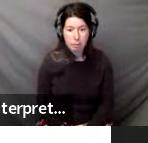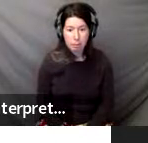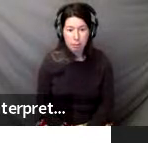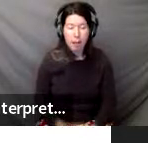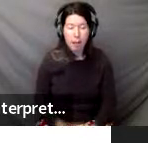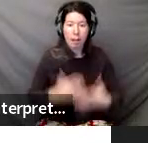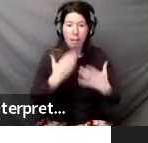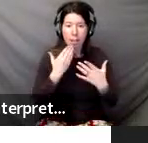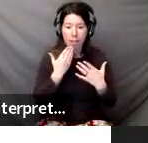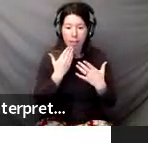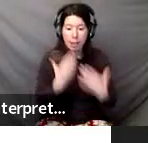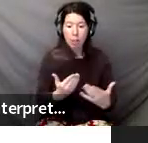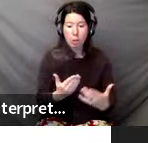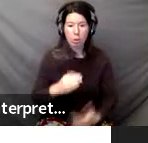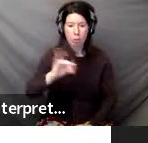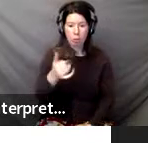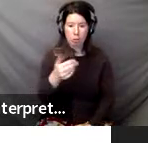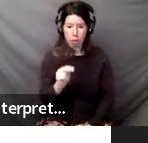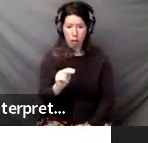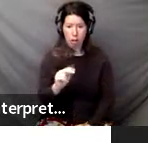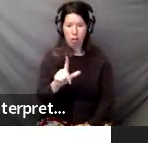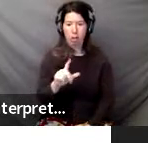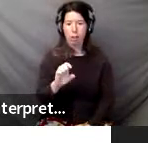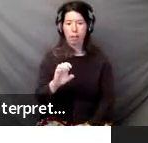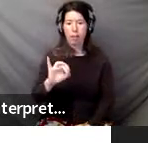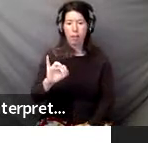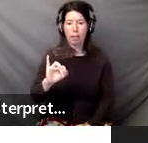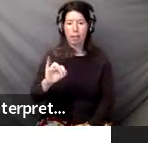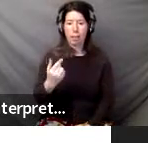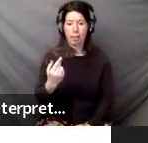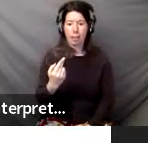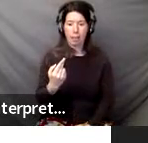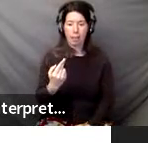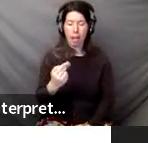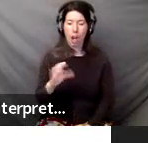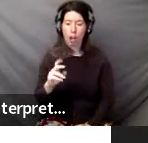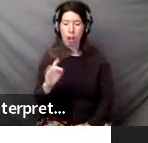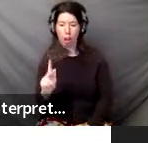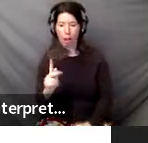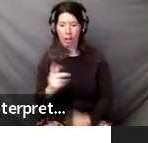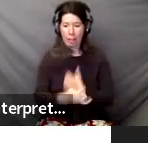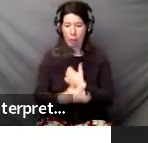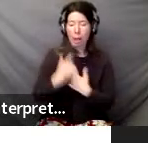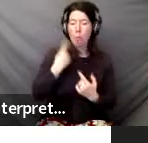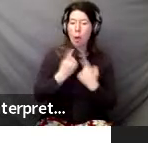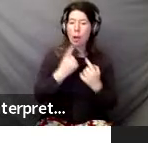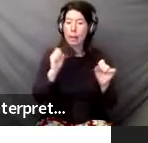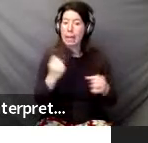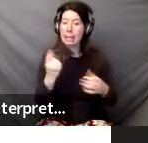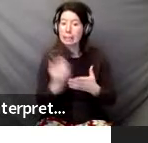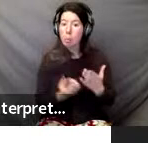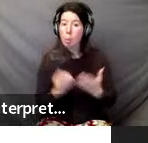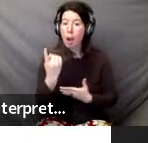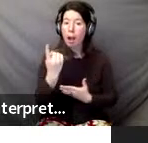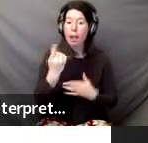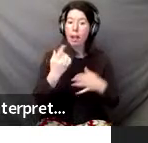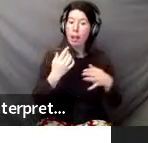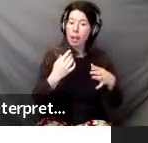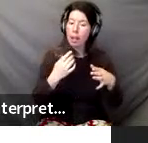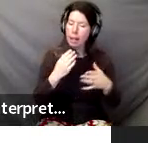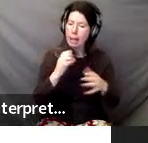Thank you, John Lee, Clark County. I'm wondering if someone can explain the